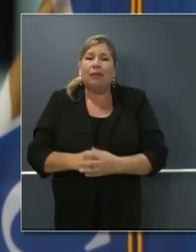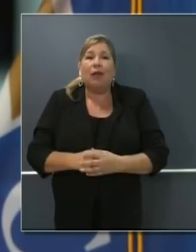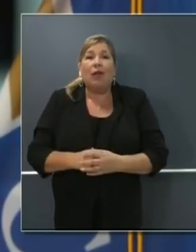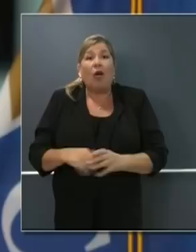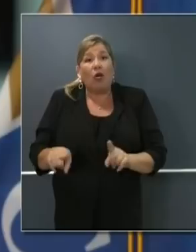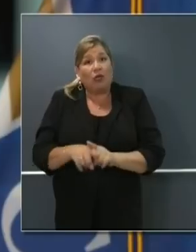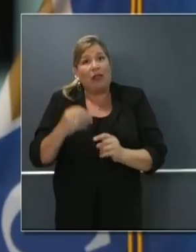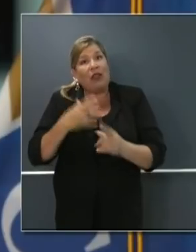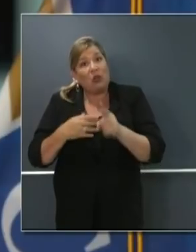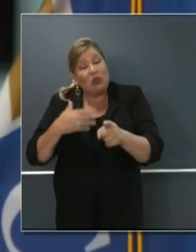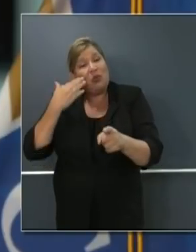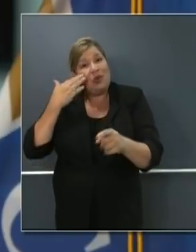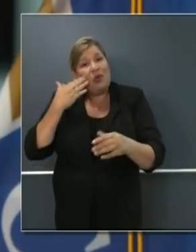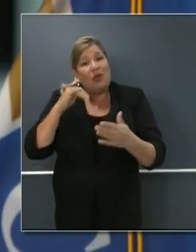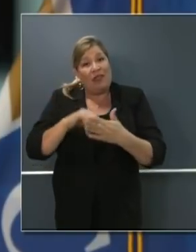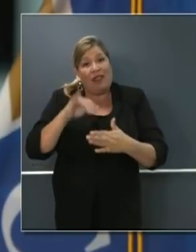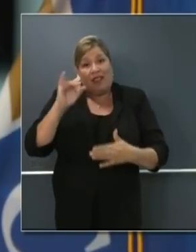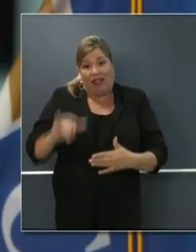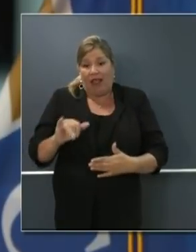available at